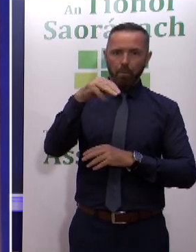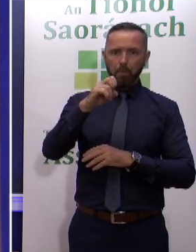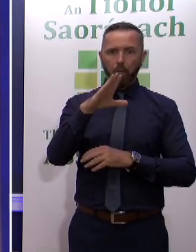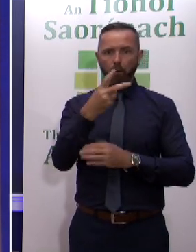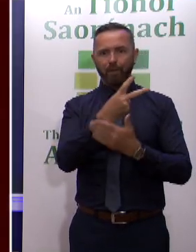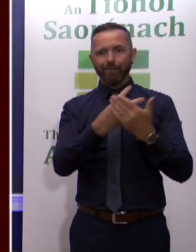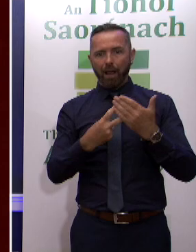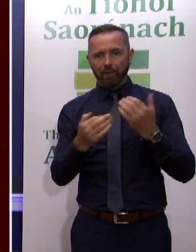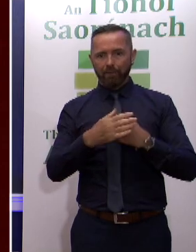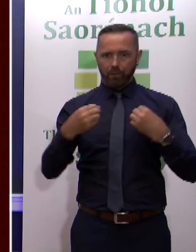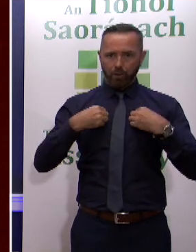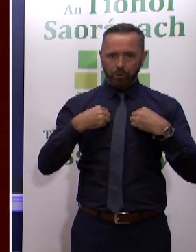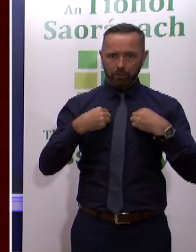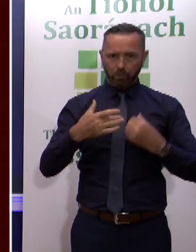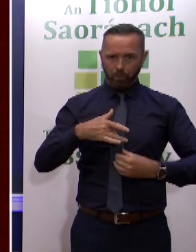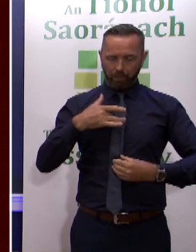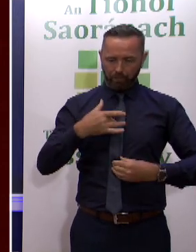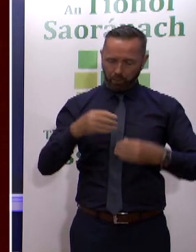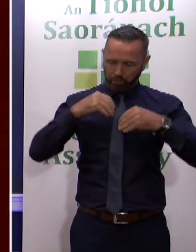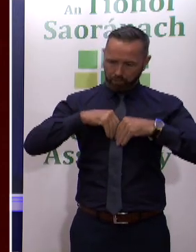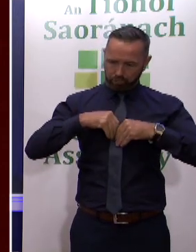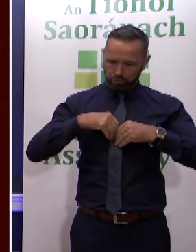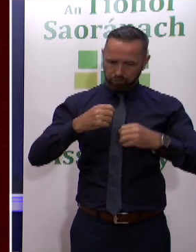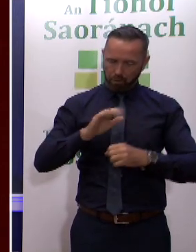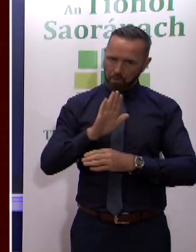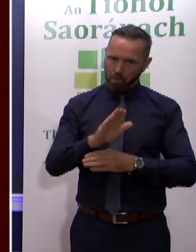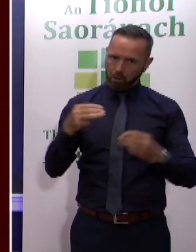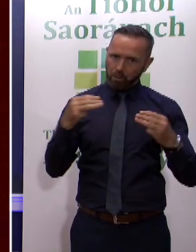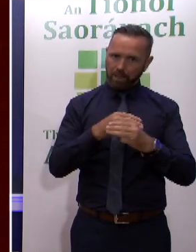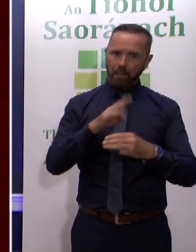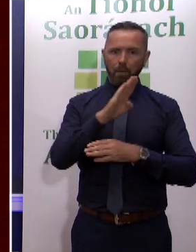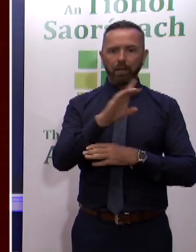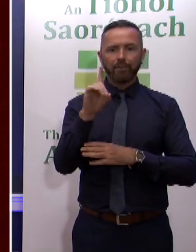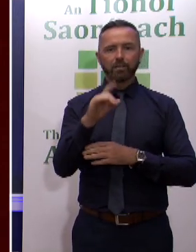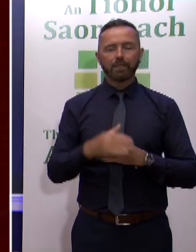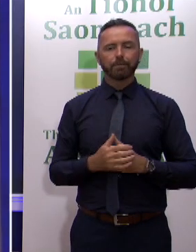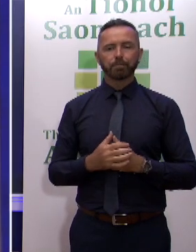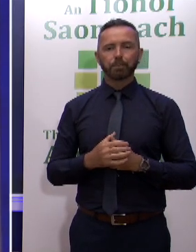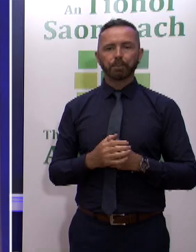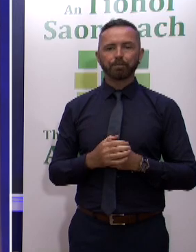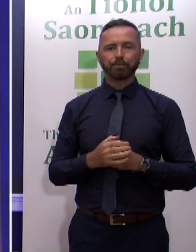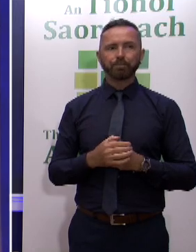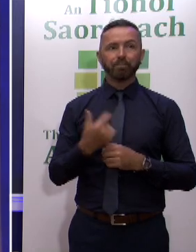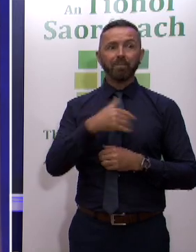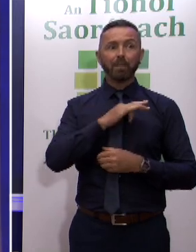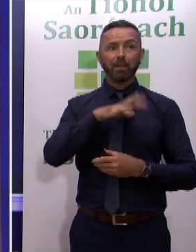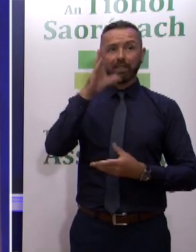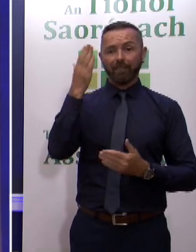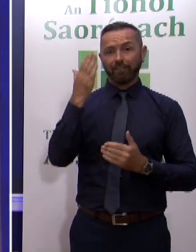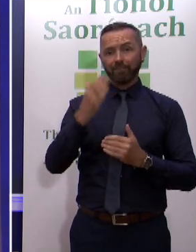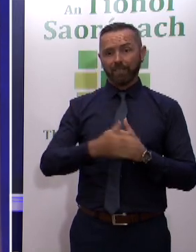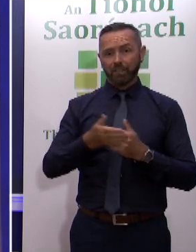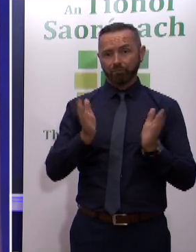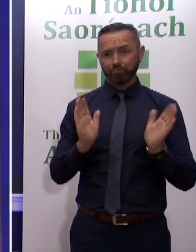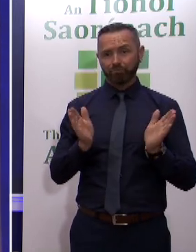value to us, and we feel an ethical obligation to protect biodiversity. So I'll finish there, and I